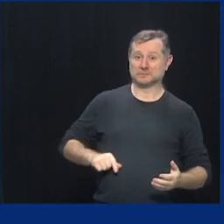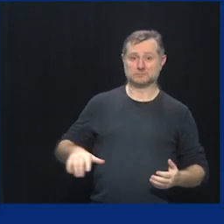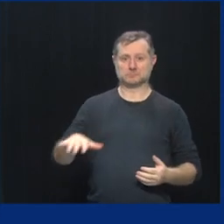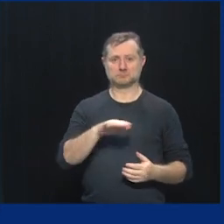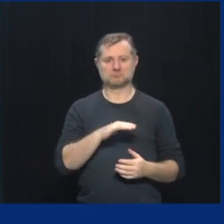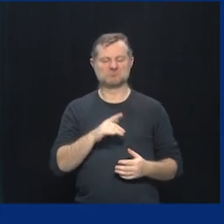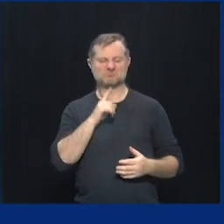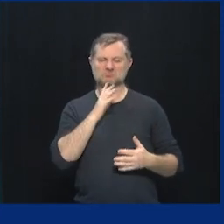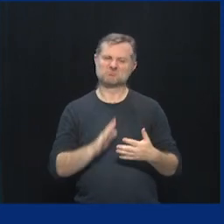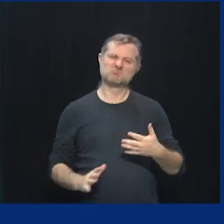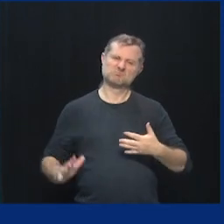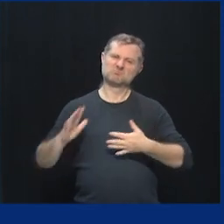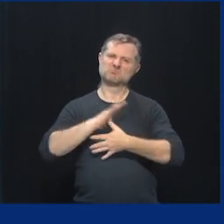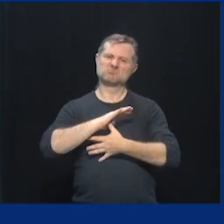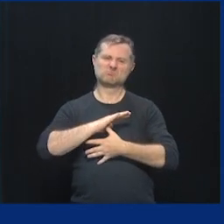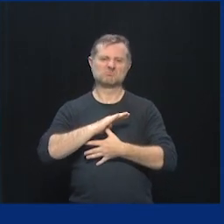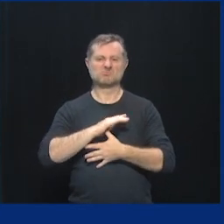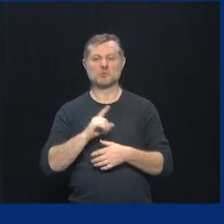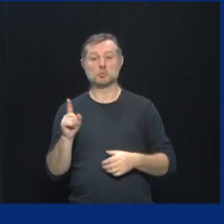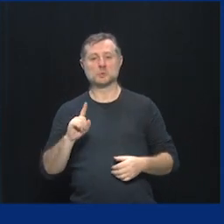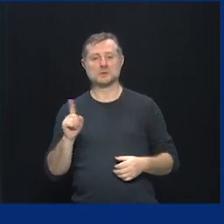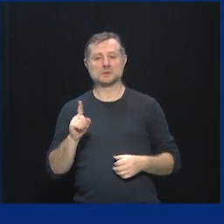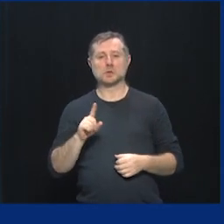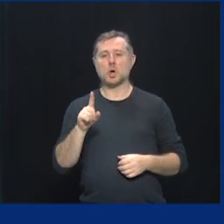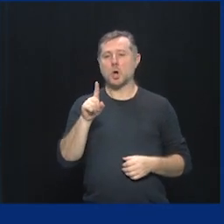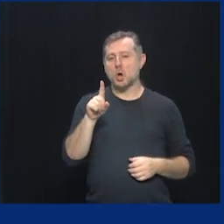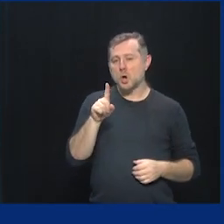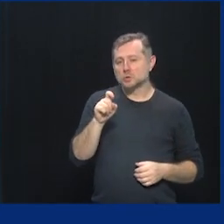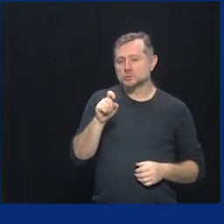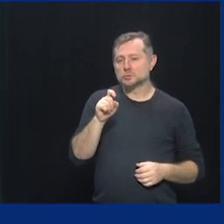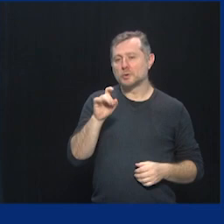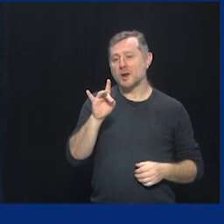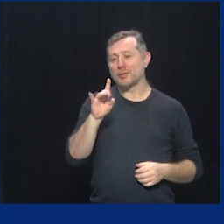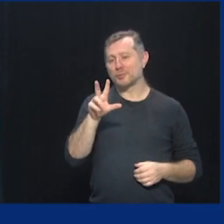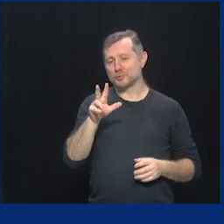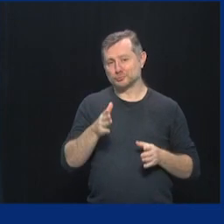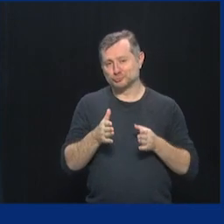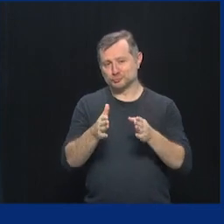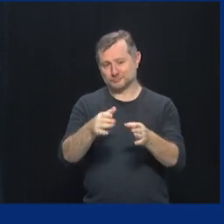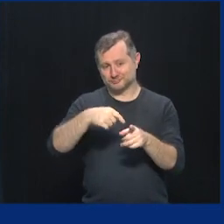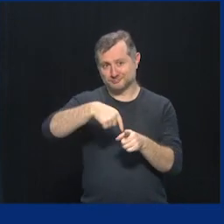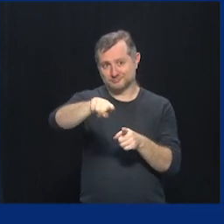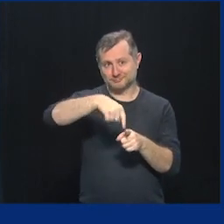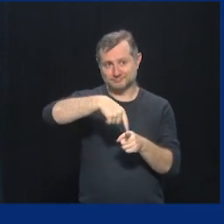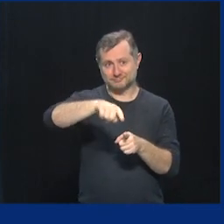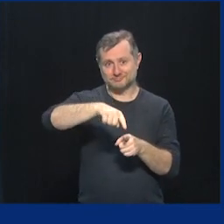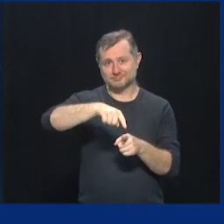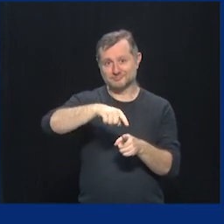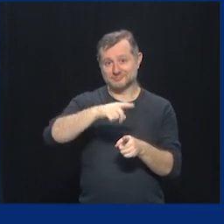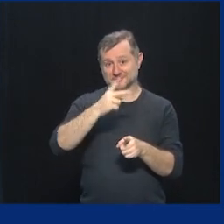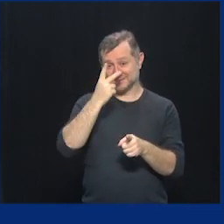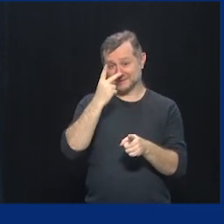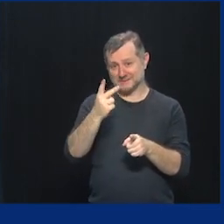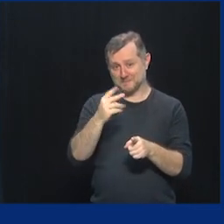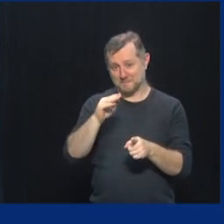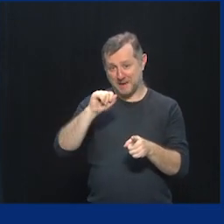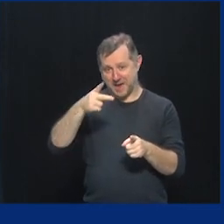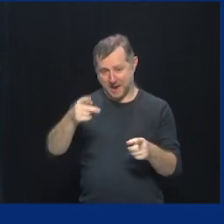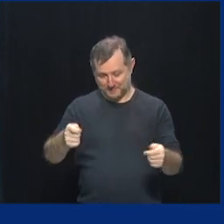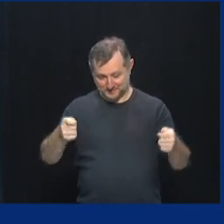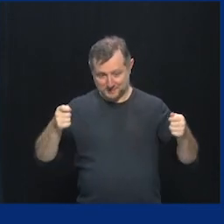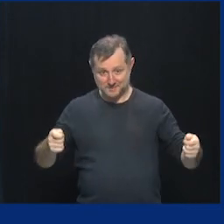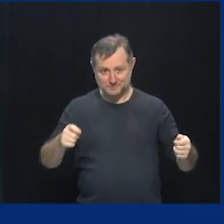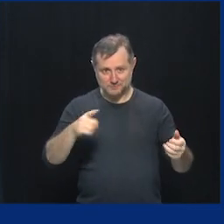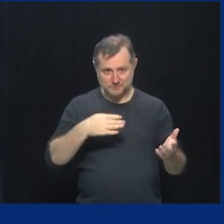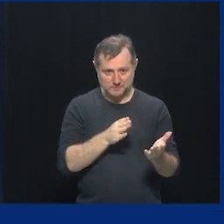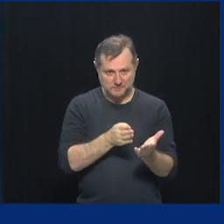priority was 183rd Street. When that schedule came out, we said, no, don't do Cambridge Heights, don't do Springfield